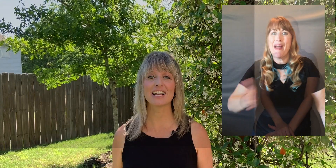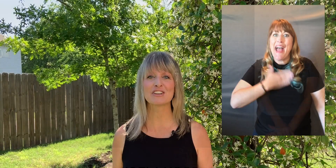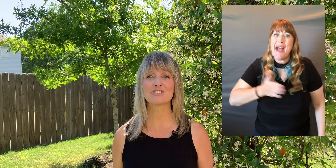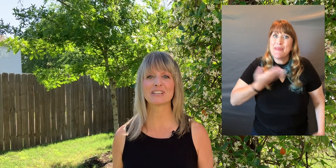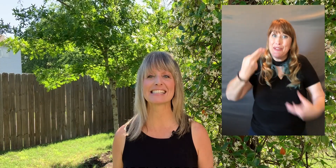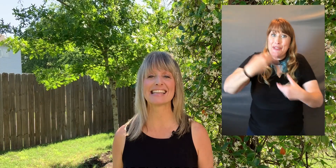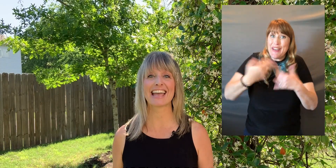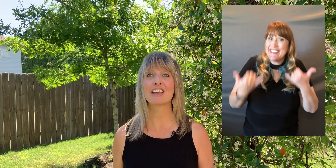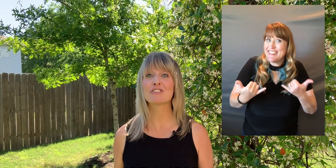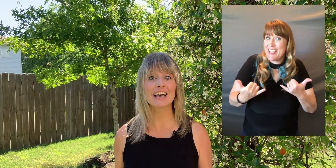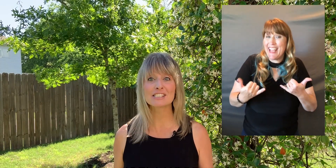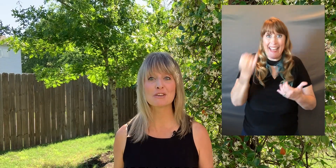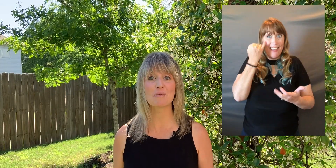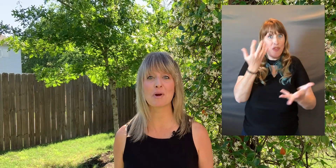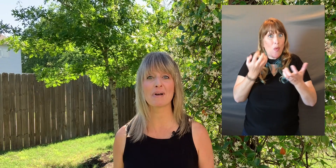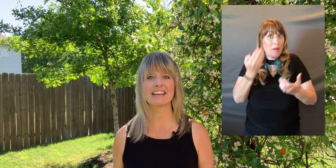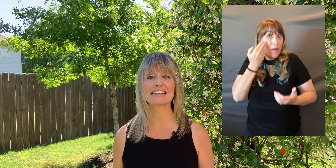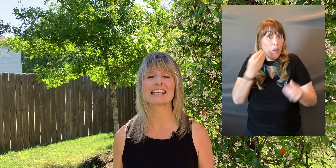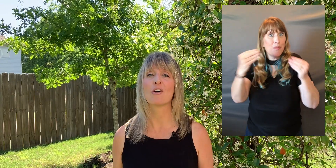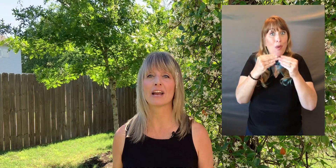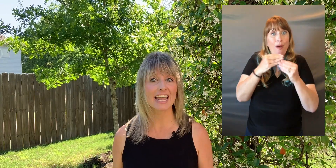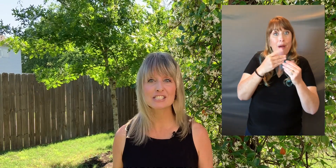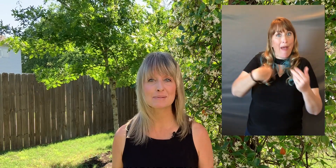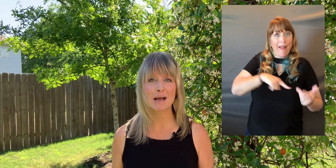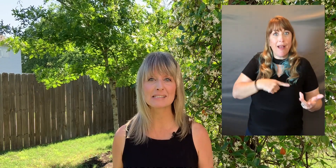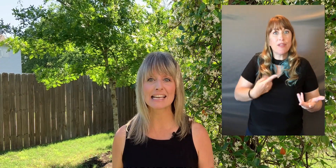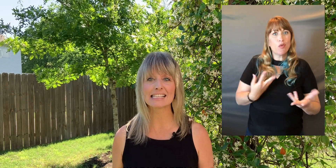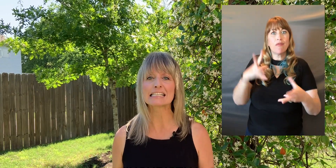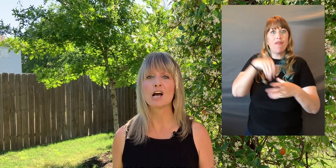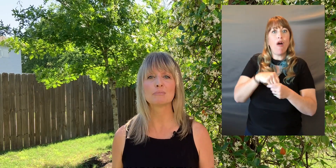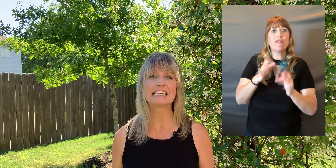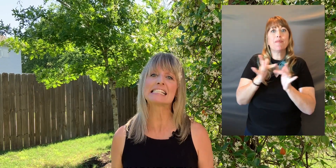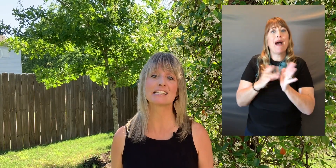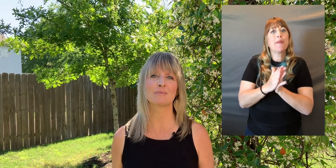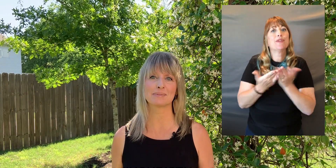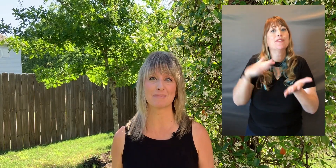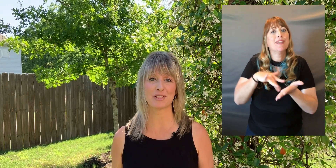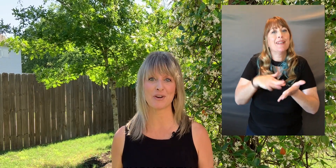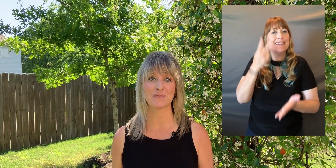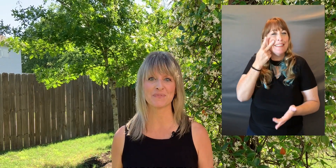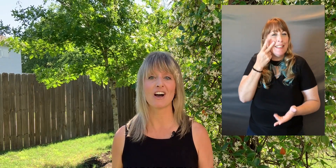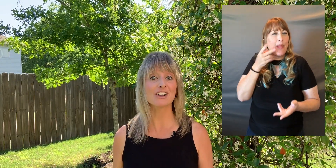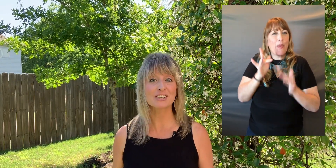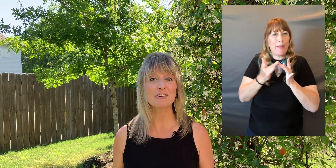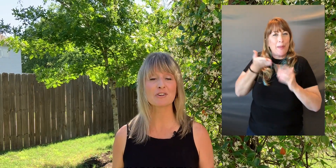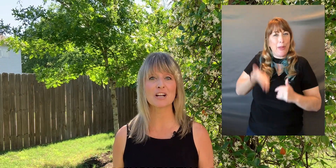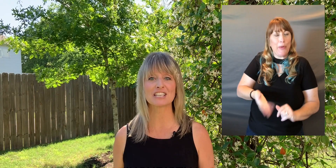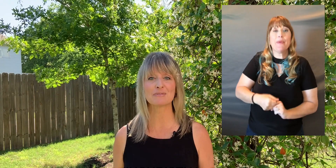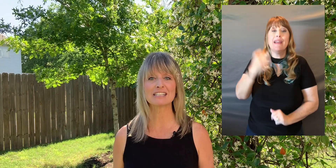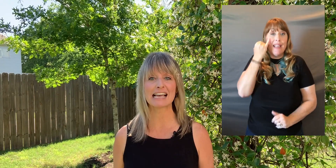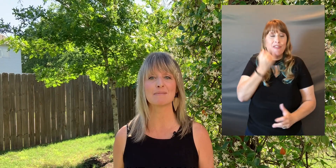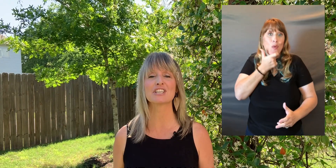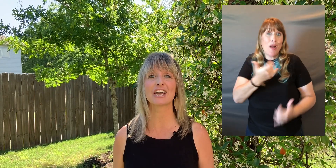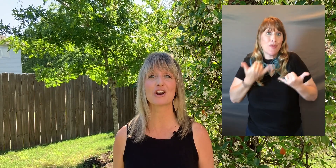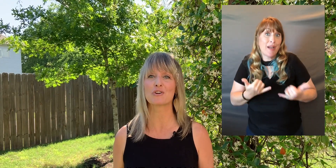So glad you could join us today. If you'd like to know more about us or engage in some Bible studies, please see the website below. Also, if you're watching